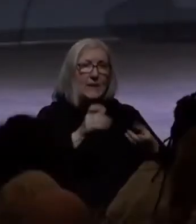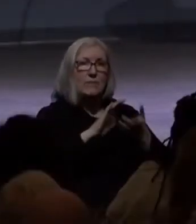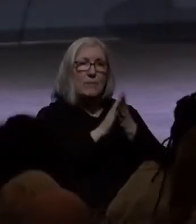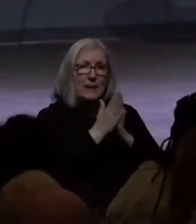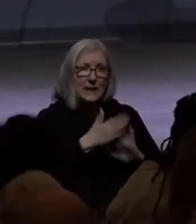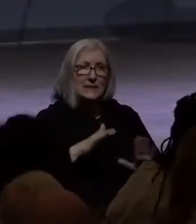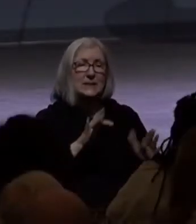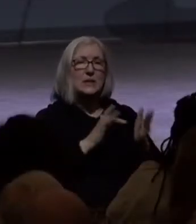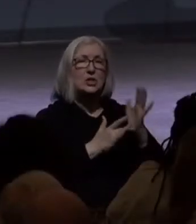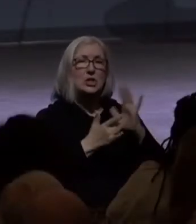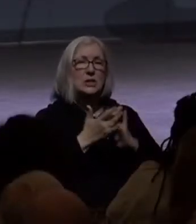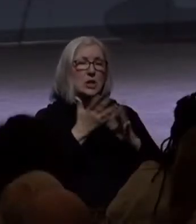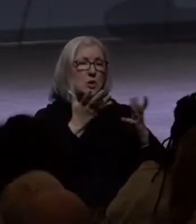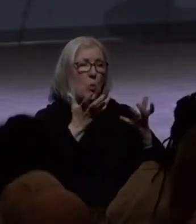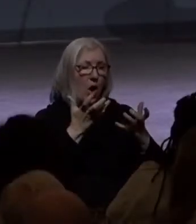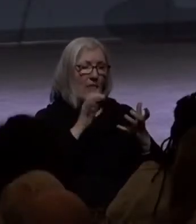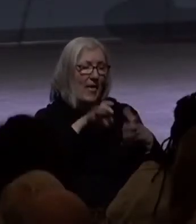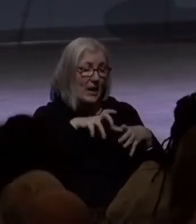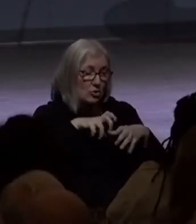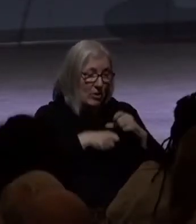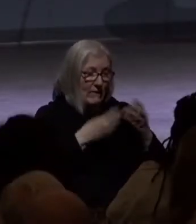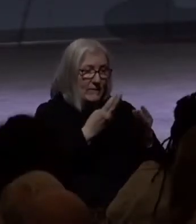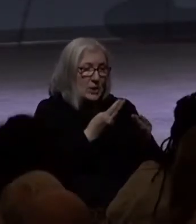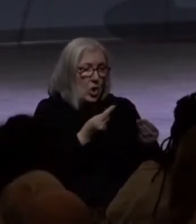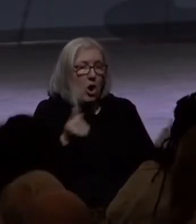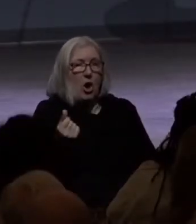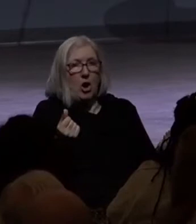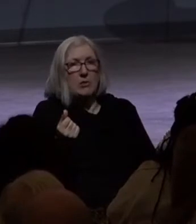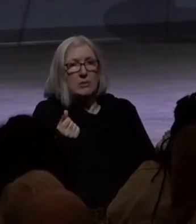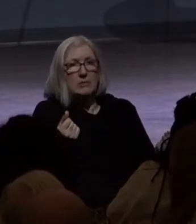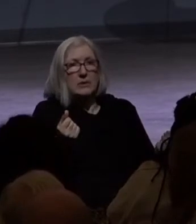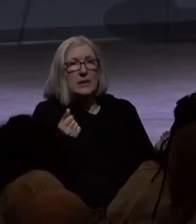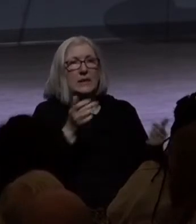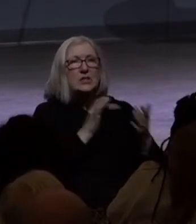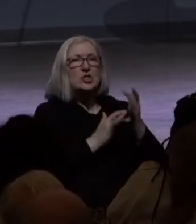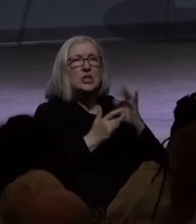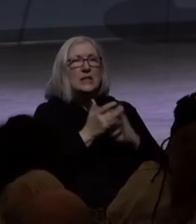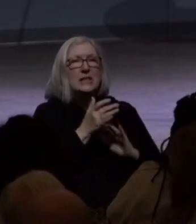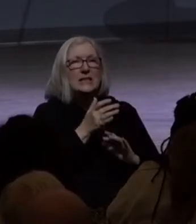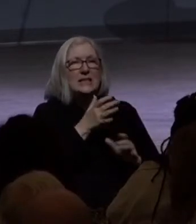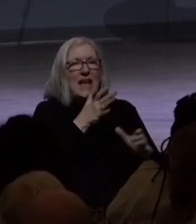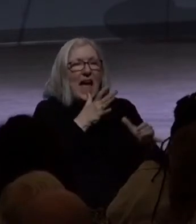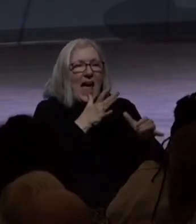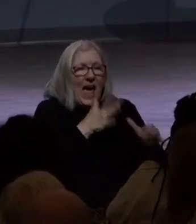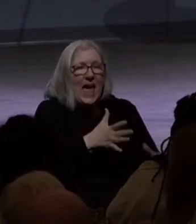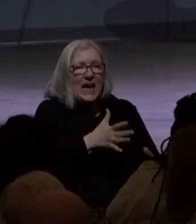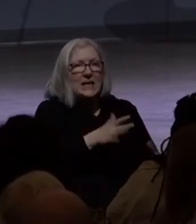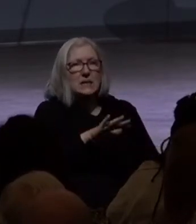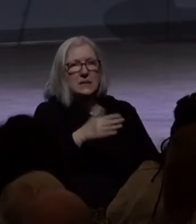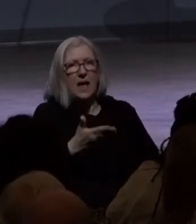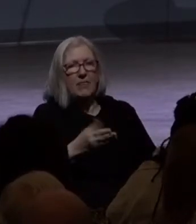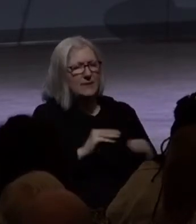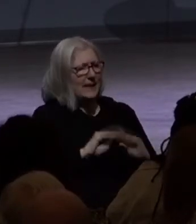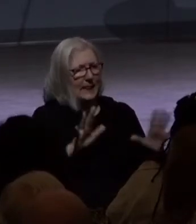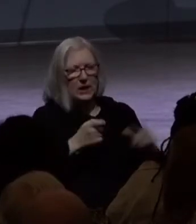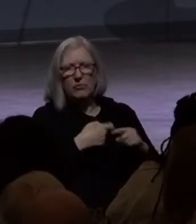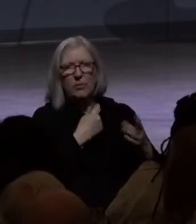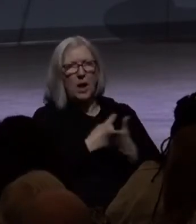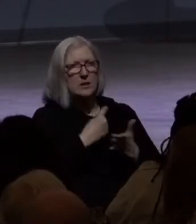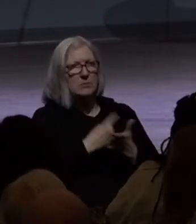he seeks to dispel our grief because Jesus hates death. That's clear from the